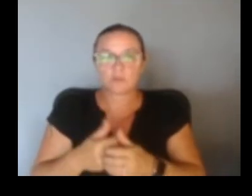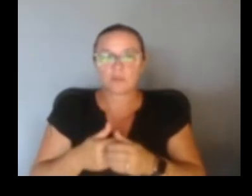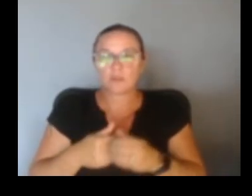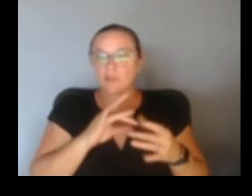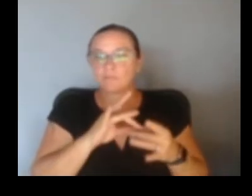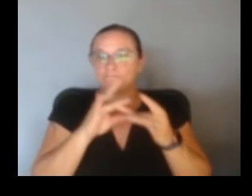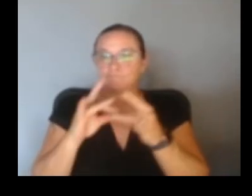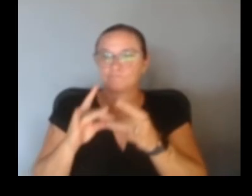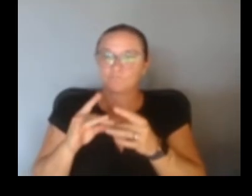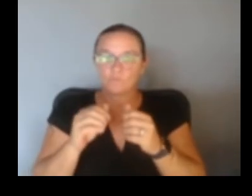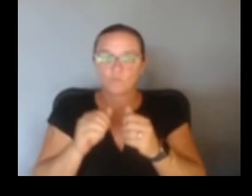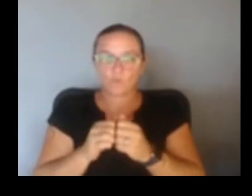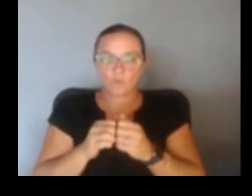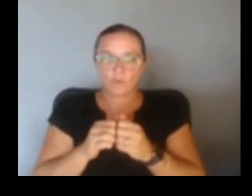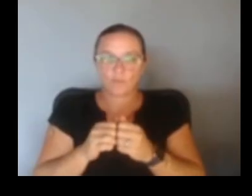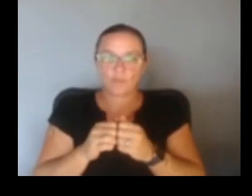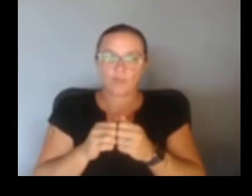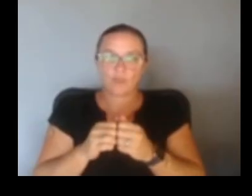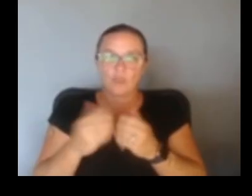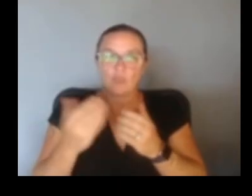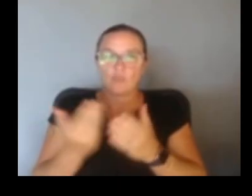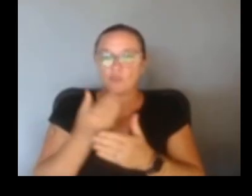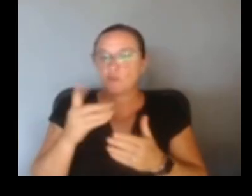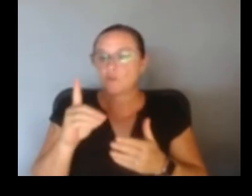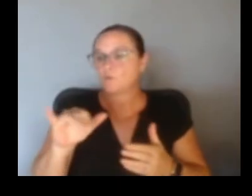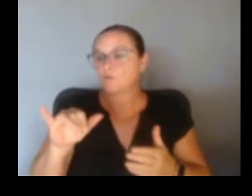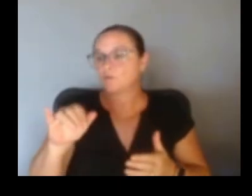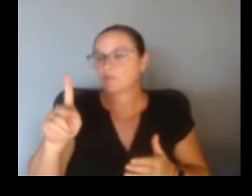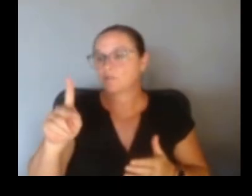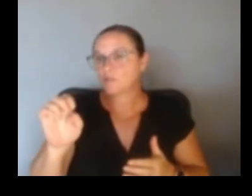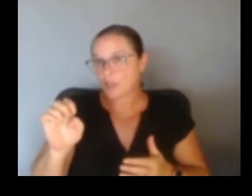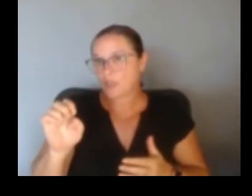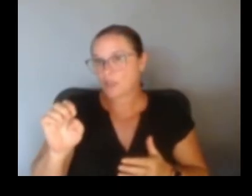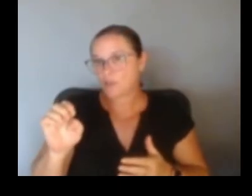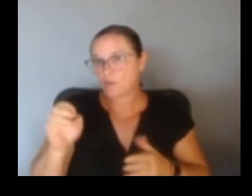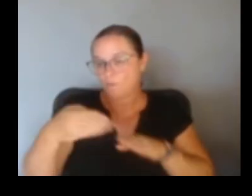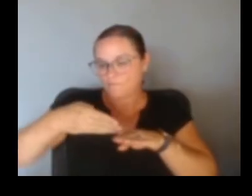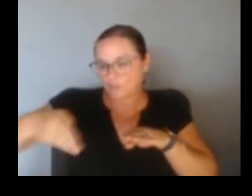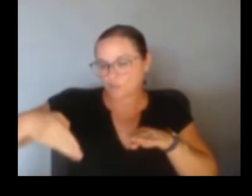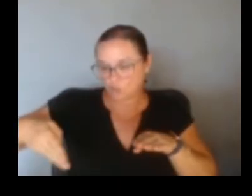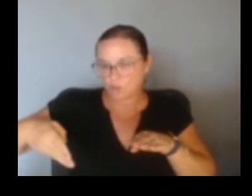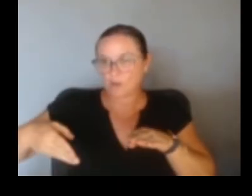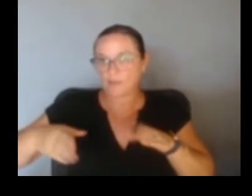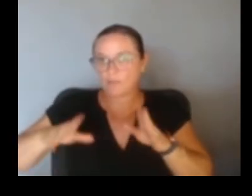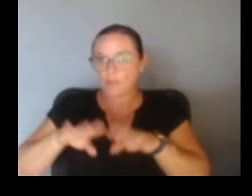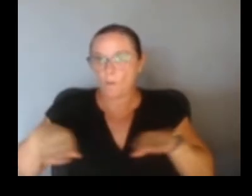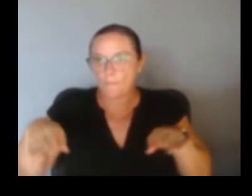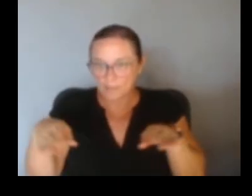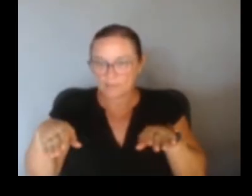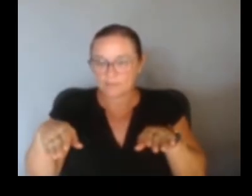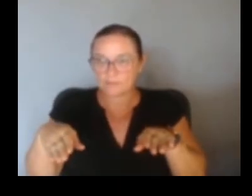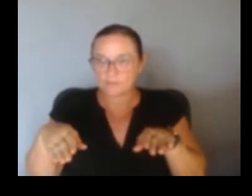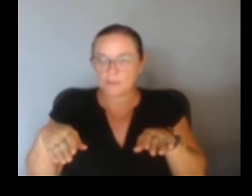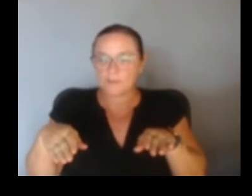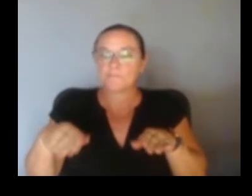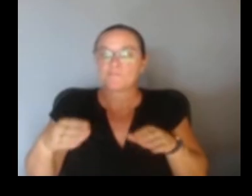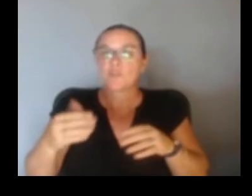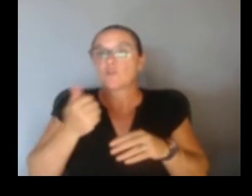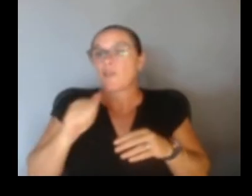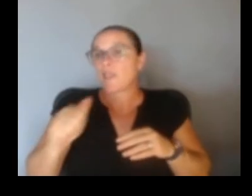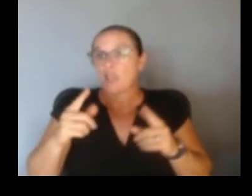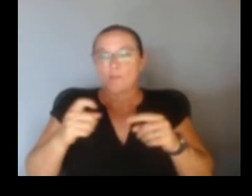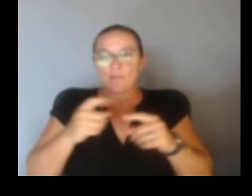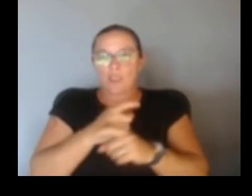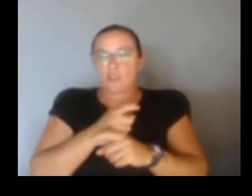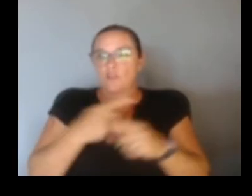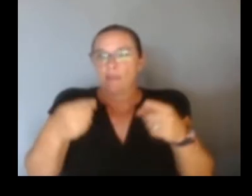the emplacement of the new dike, the new fissure that opened up on the west side of the crater, southwest side of the crater. And so any complications like